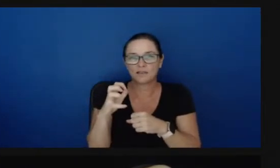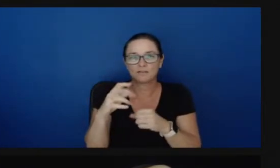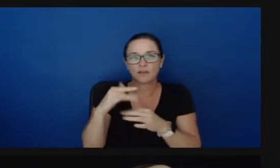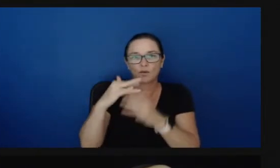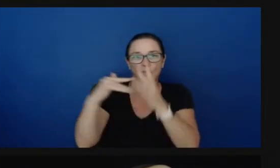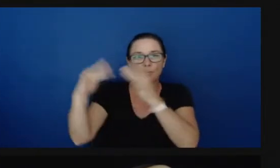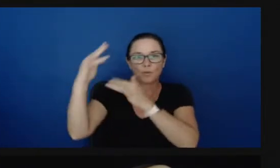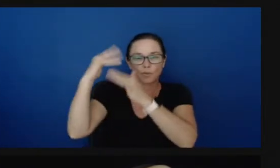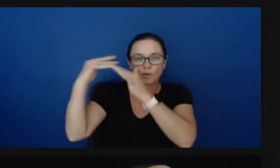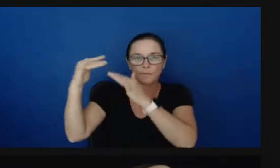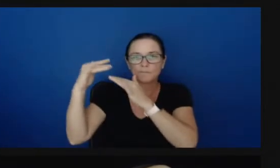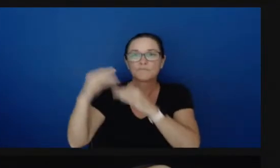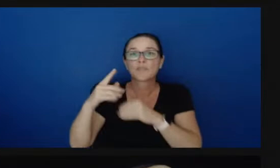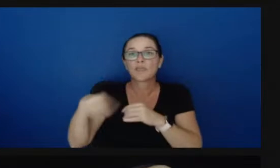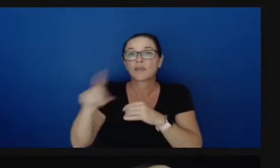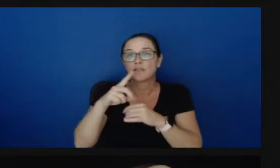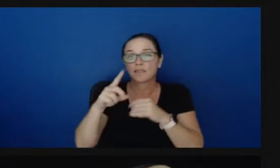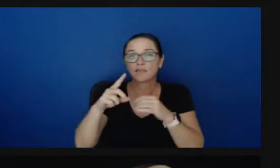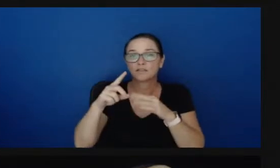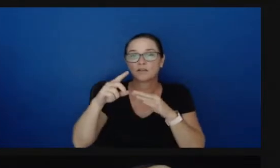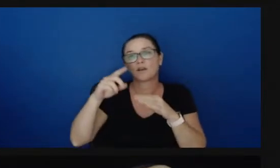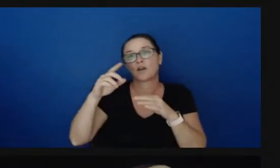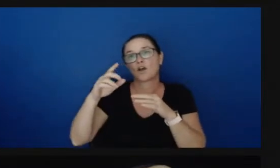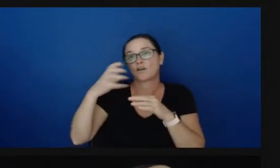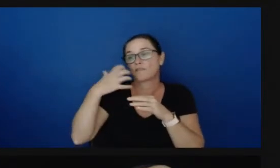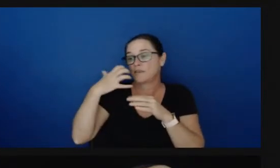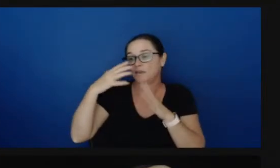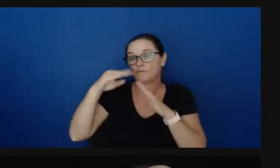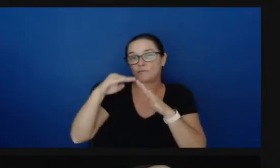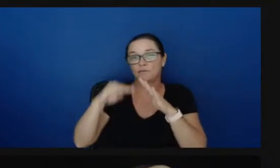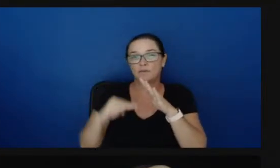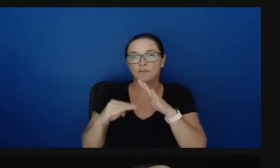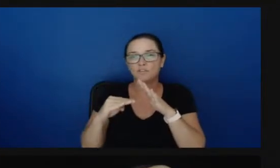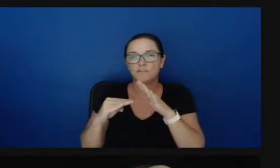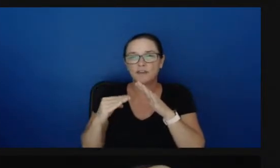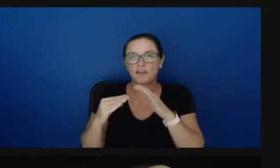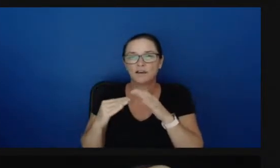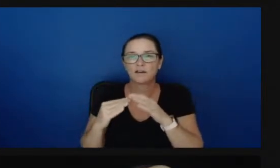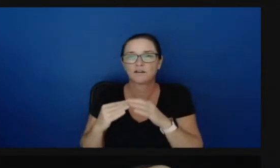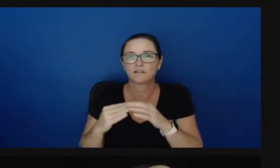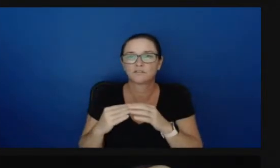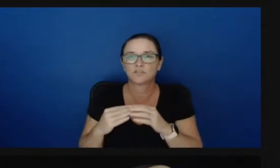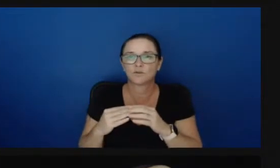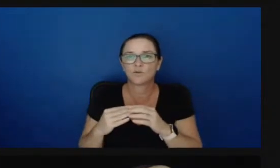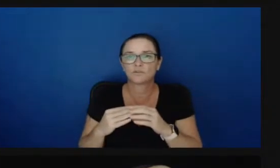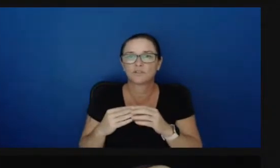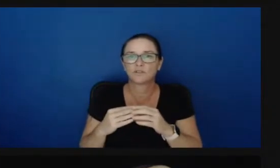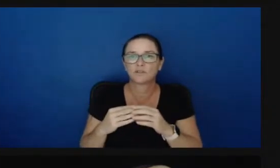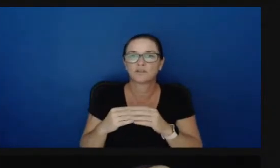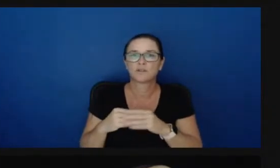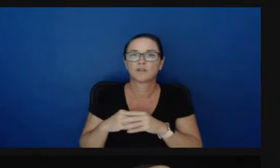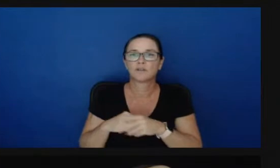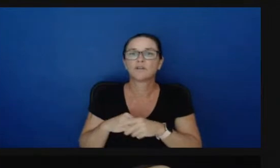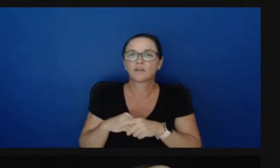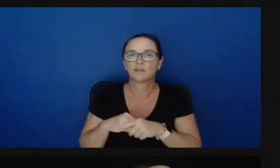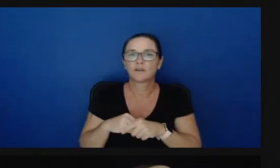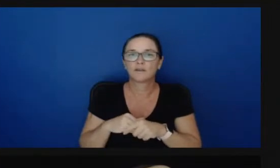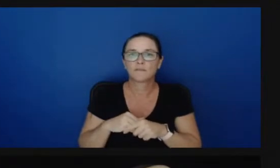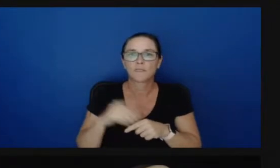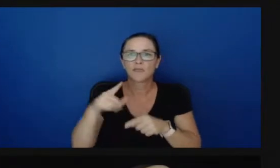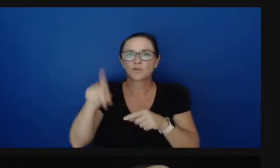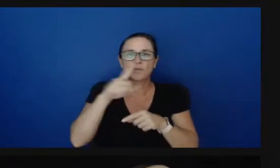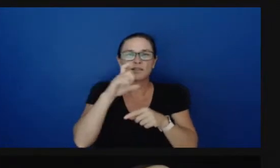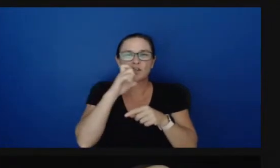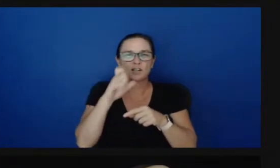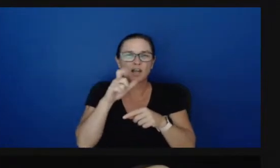These blue things are the plates subducting down, right? So you can see that they are reaching the core as well and interacting with these blobs, but they're not actually the blobs themselves.